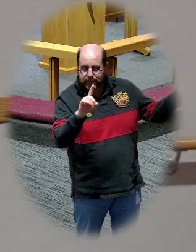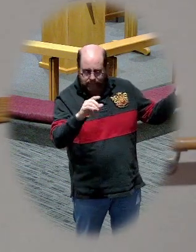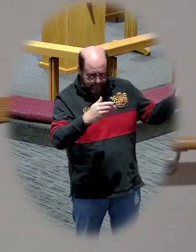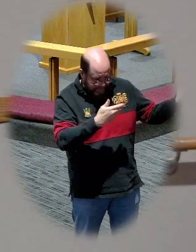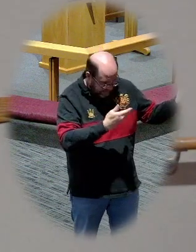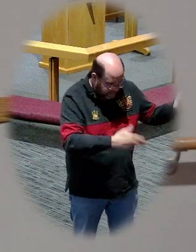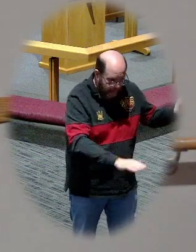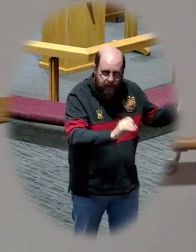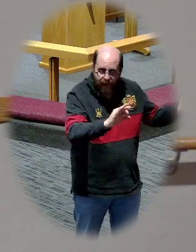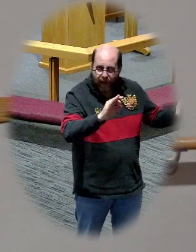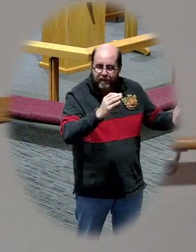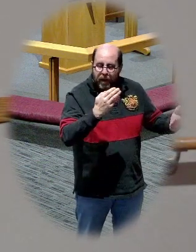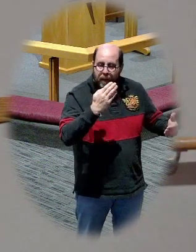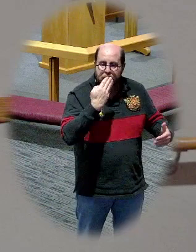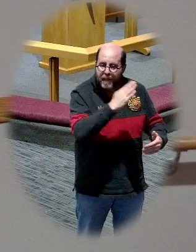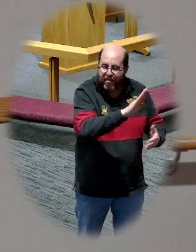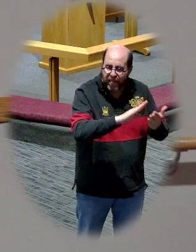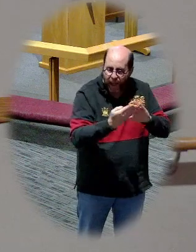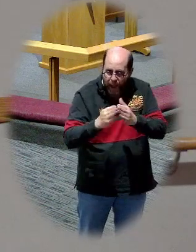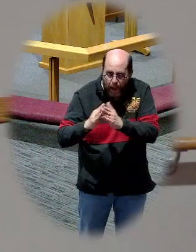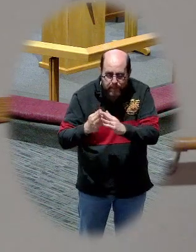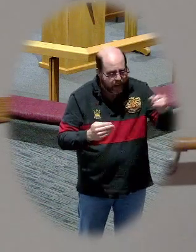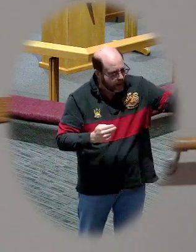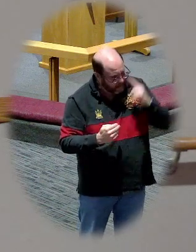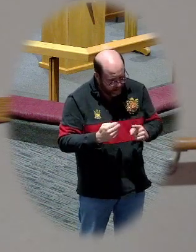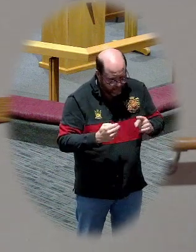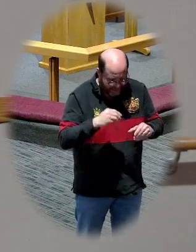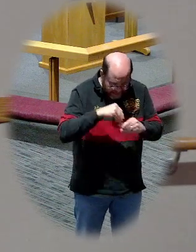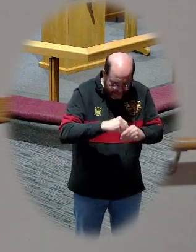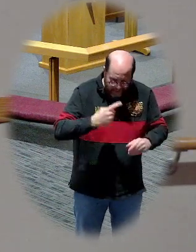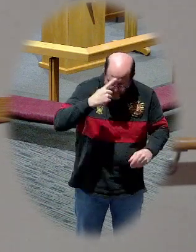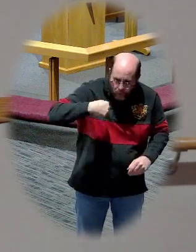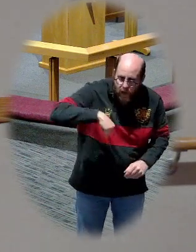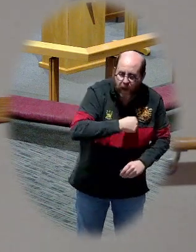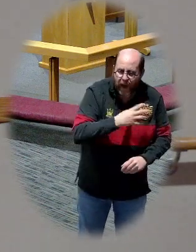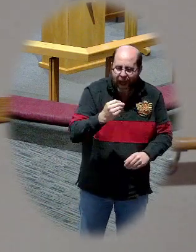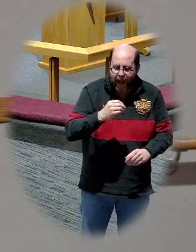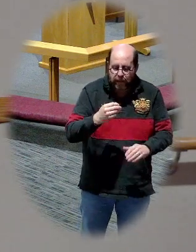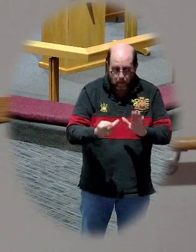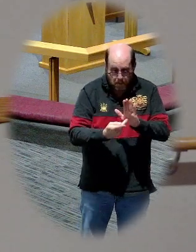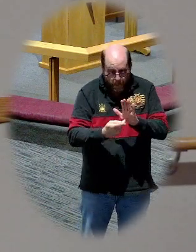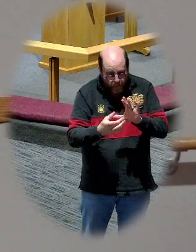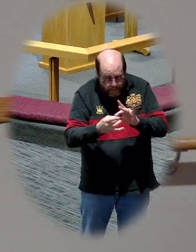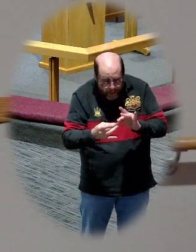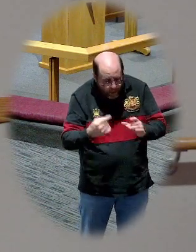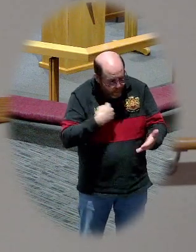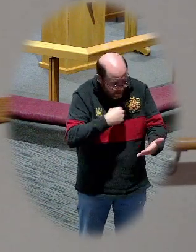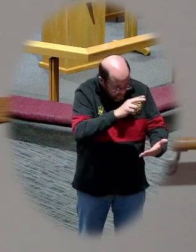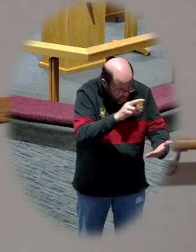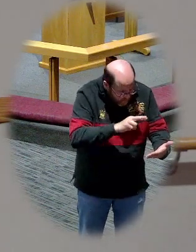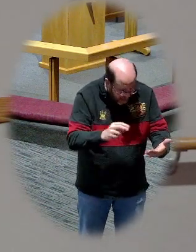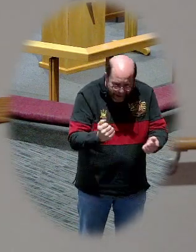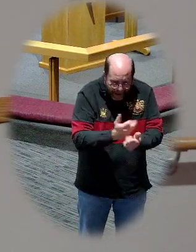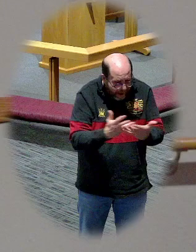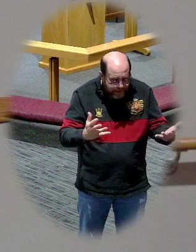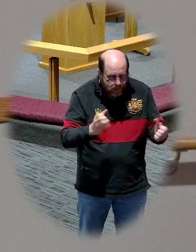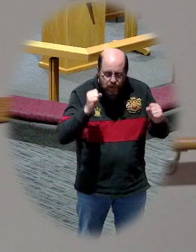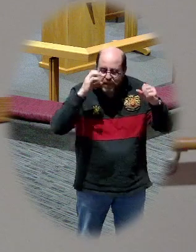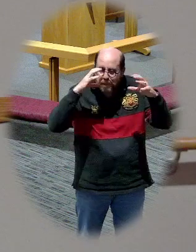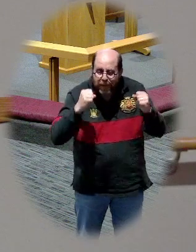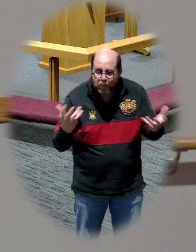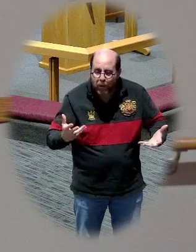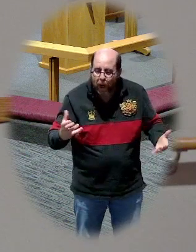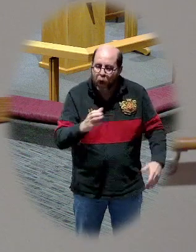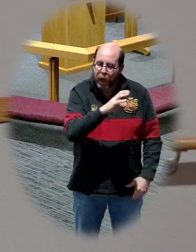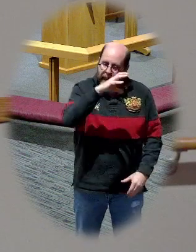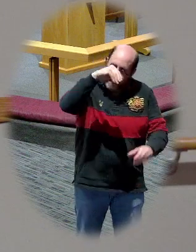to accomplish this very thing in us. And what's so amazing about Paul's message and our epistle lesson this morning is that Christ,